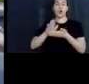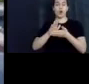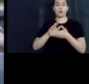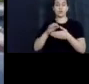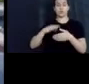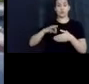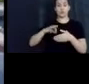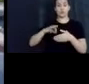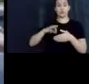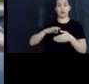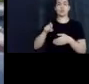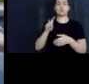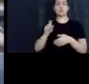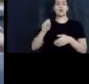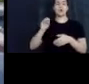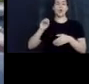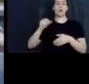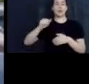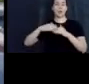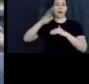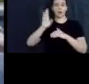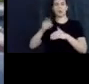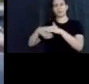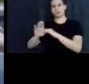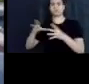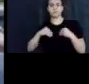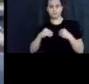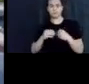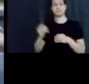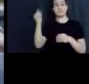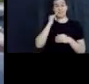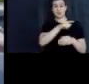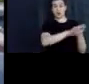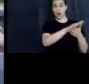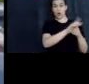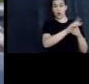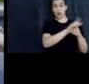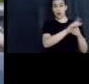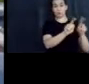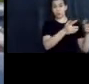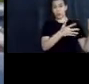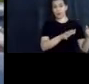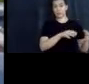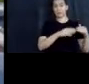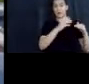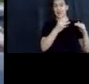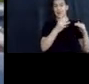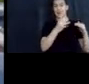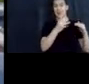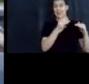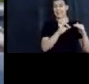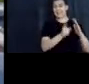you do have more than 18 hours for all of your college work, then you would just have to submit those transcripts, like I said earlier,